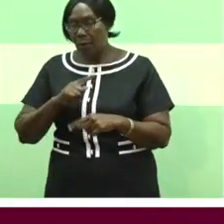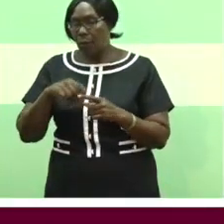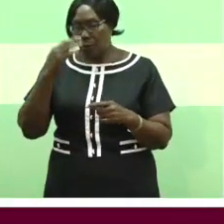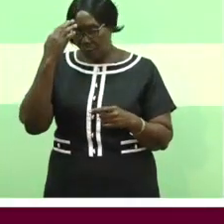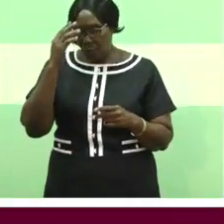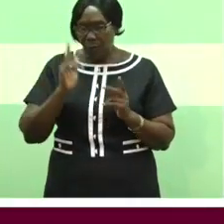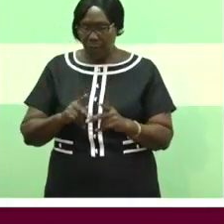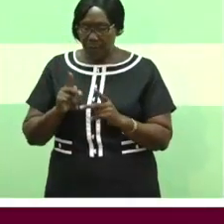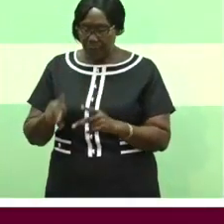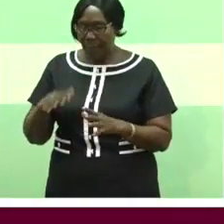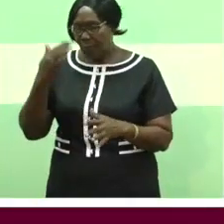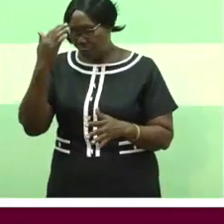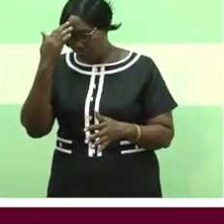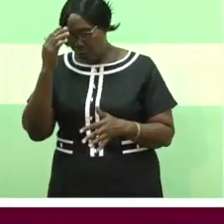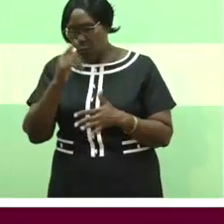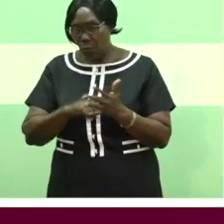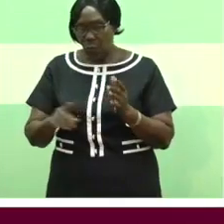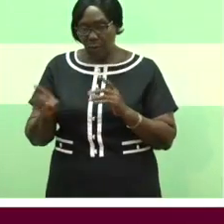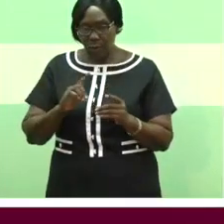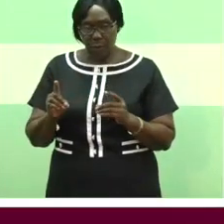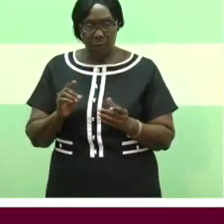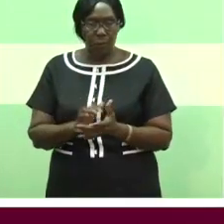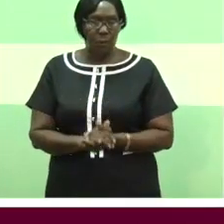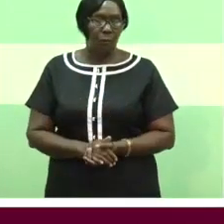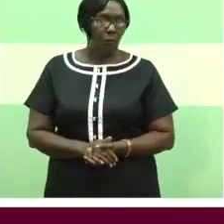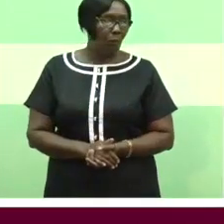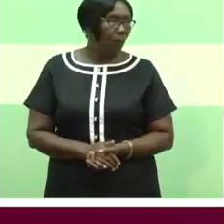the plan, you know what to do.